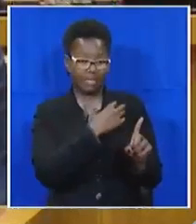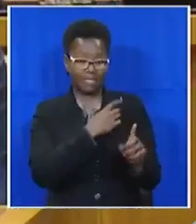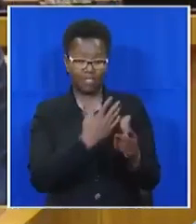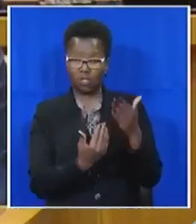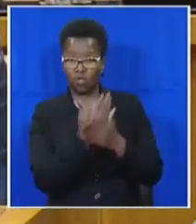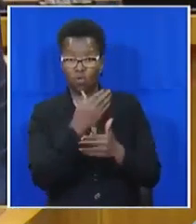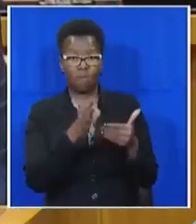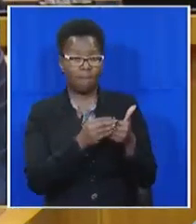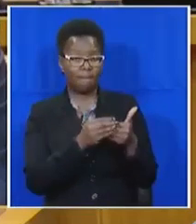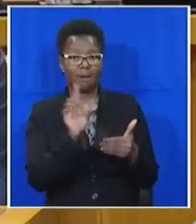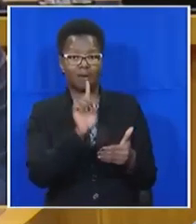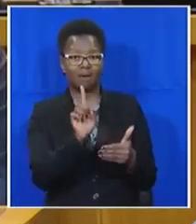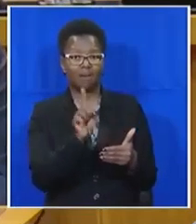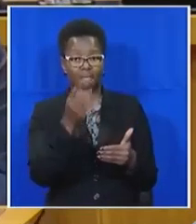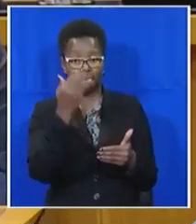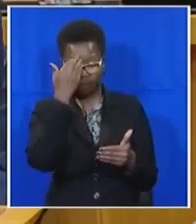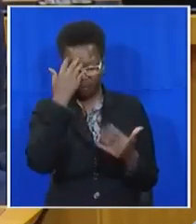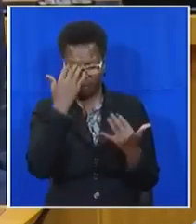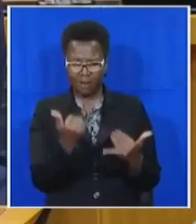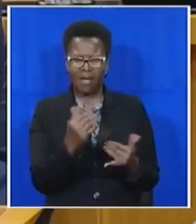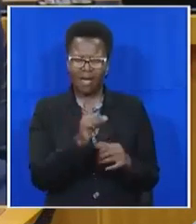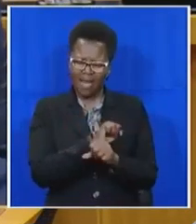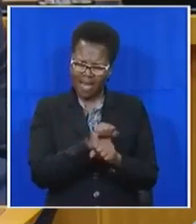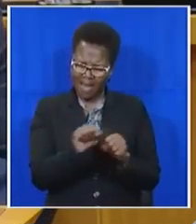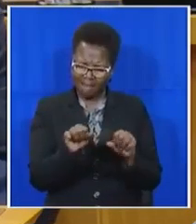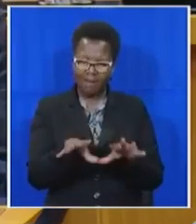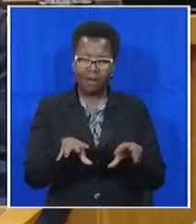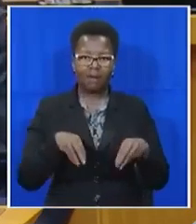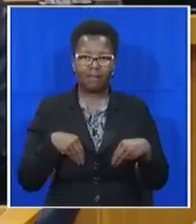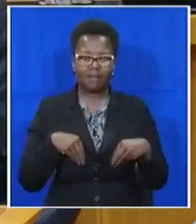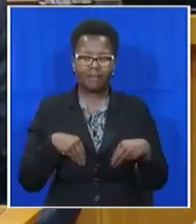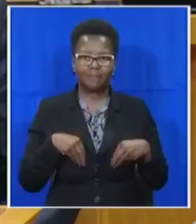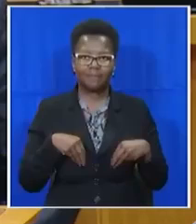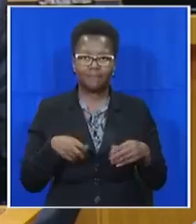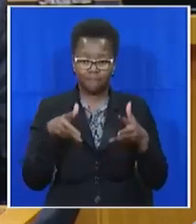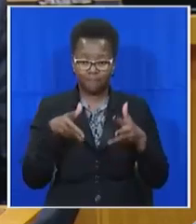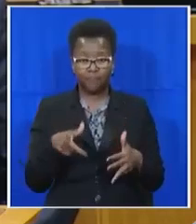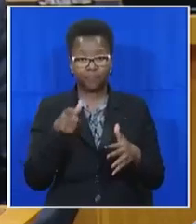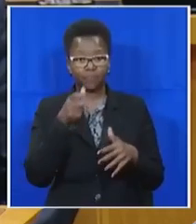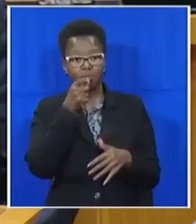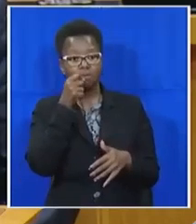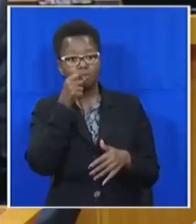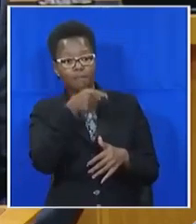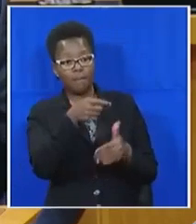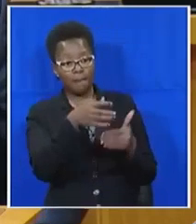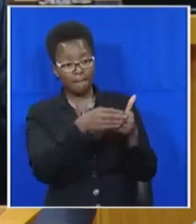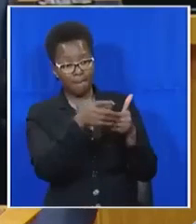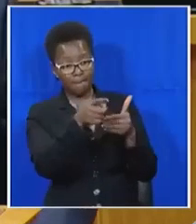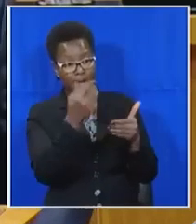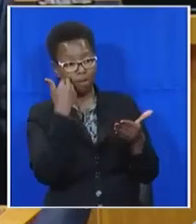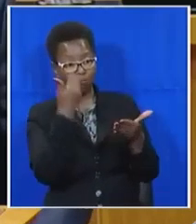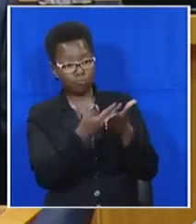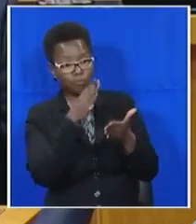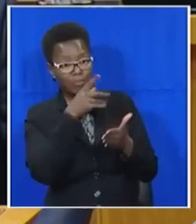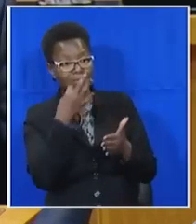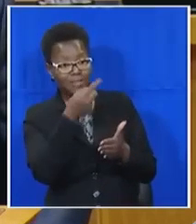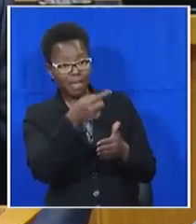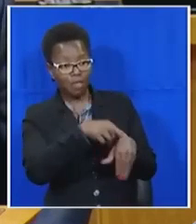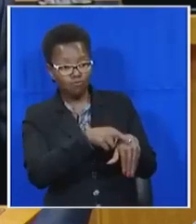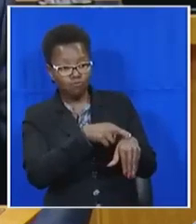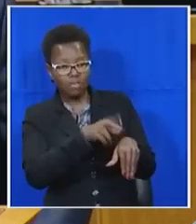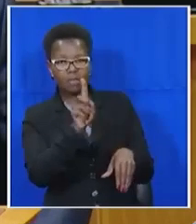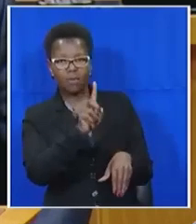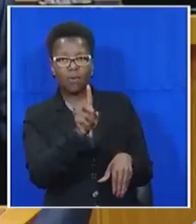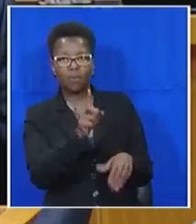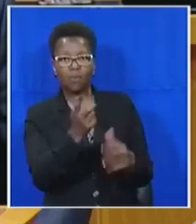she would know that it is never permissible to cast aspersions that a member of this House is racist. And so in making